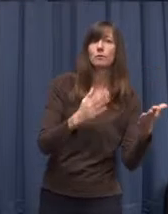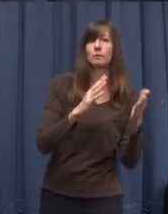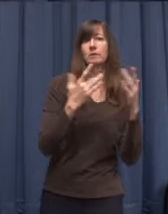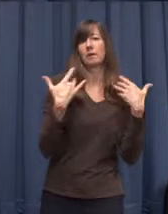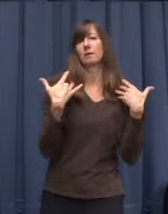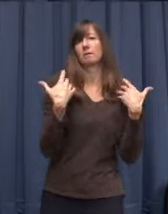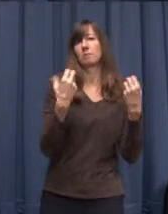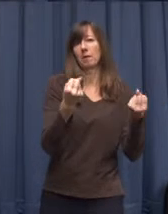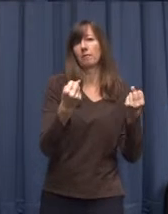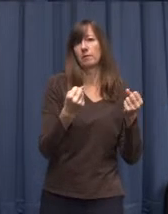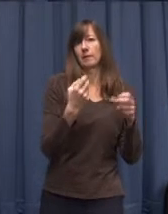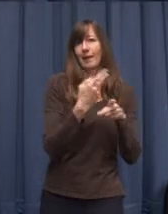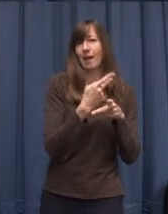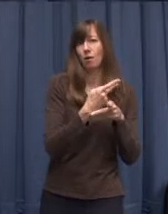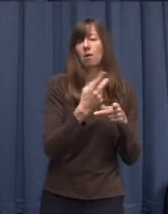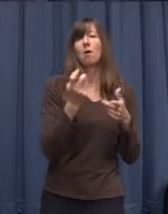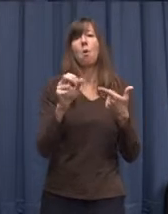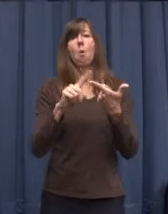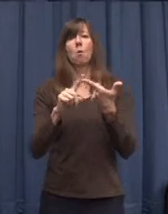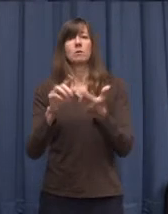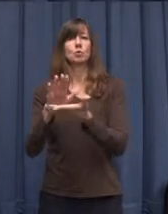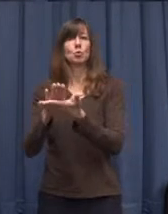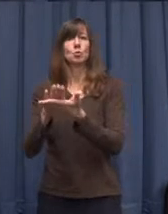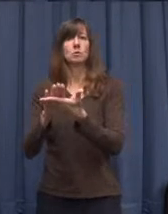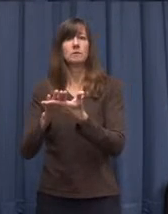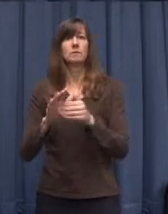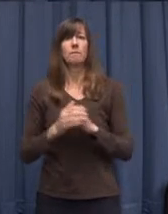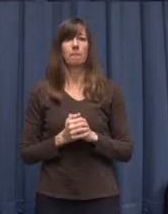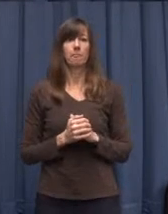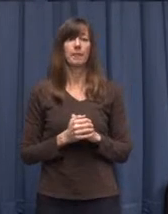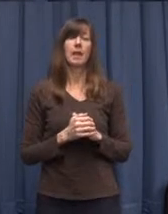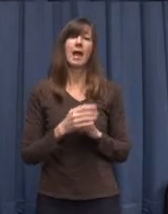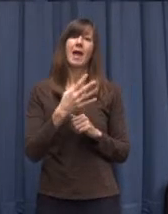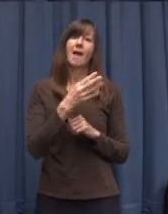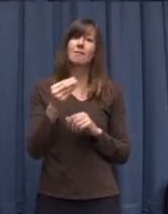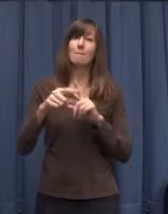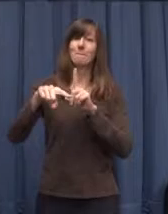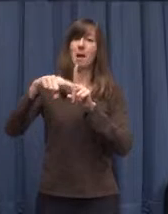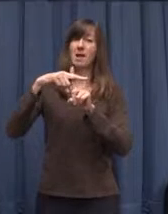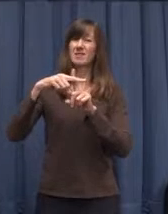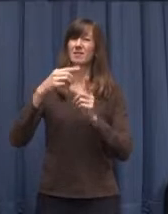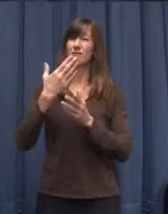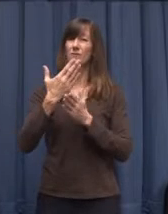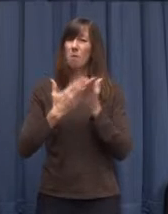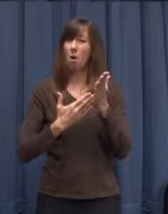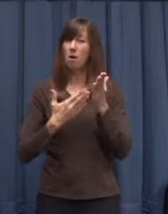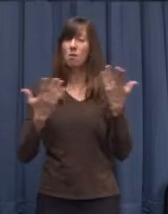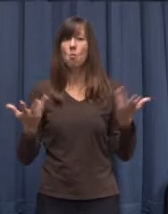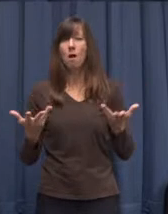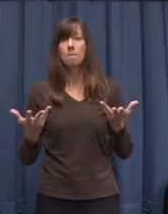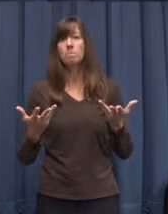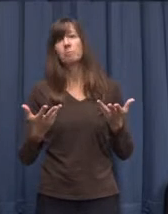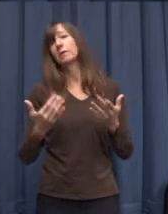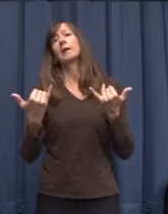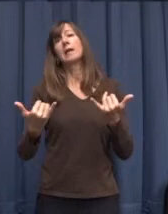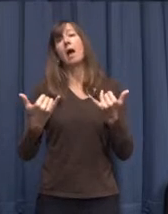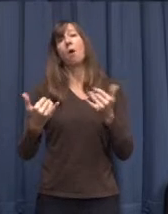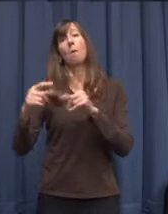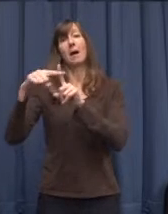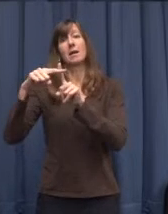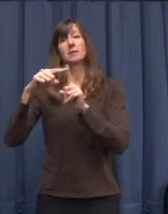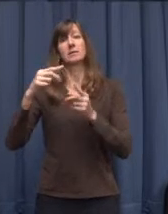end of the tunnel and the reason for long-term optimism is the very positive news now with